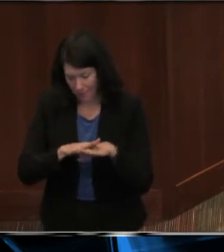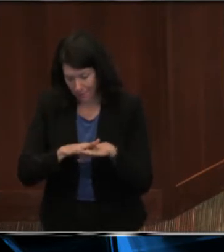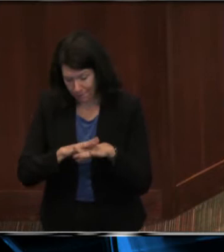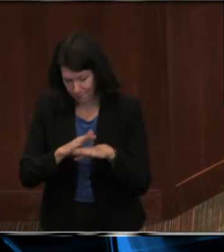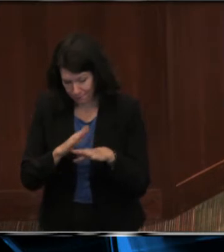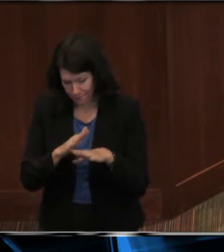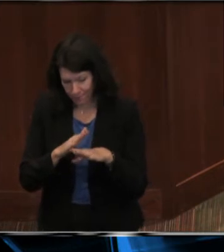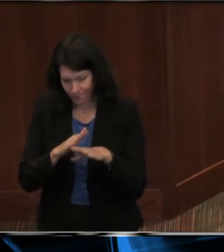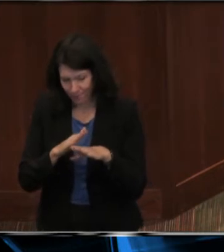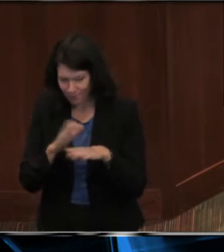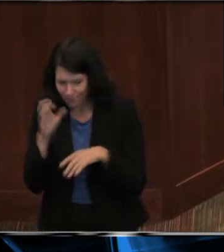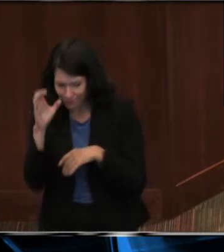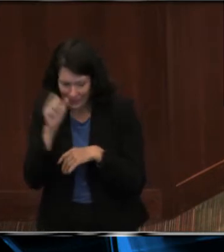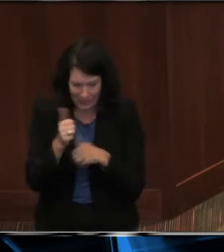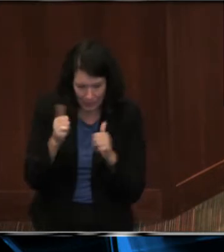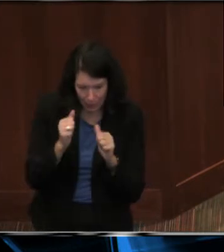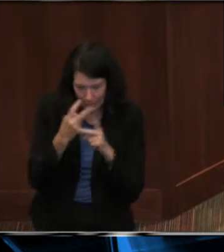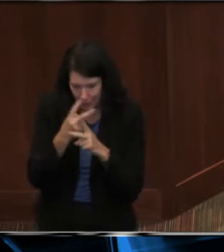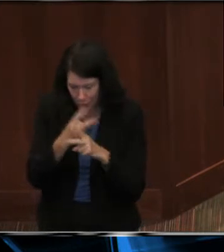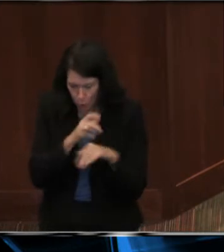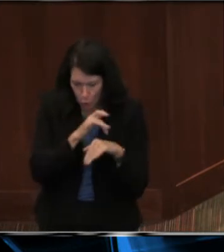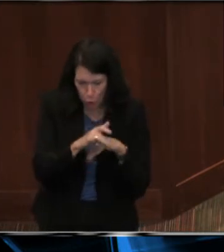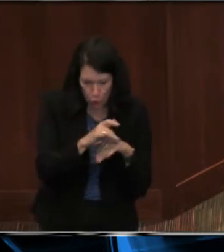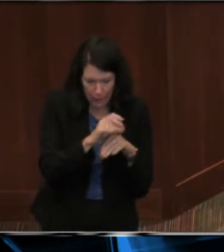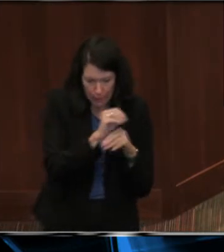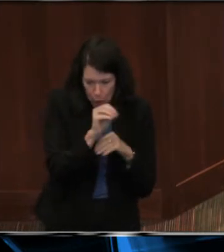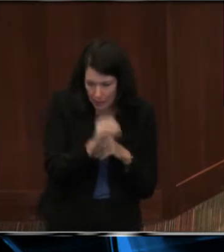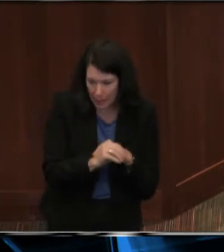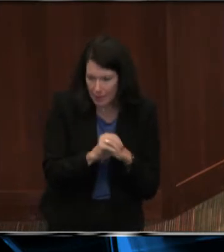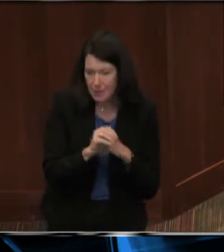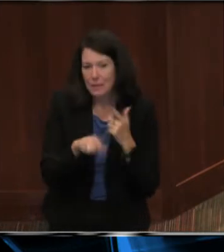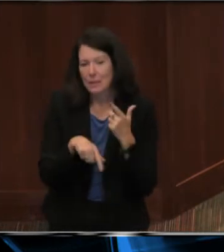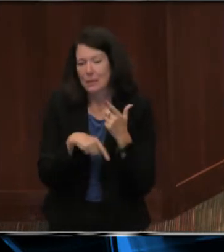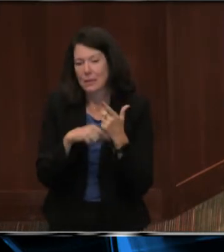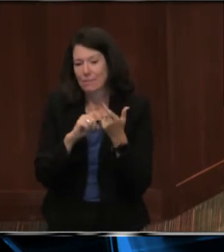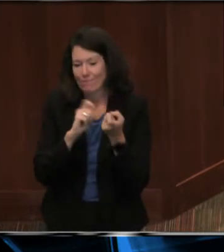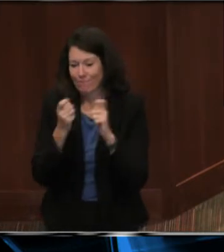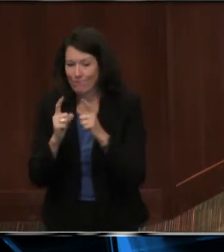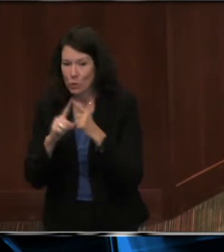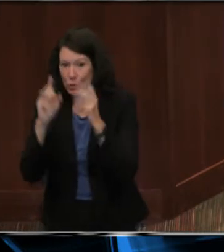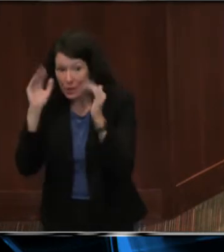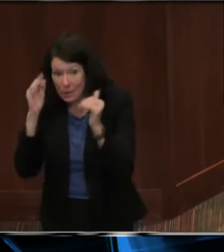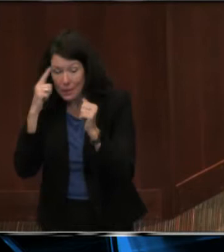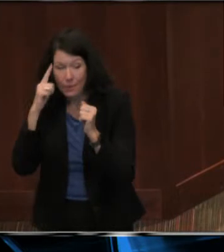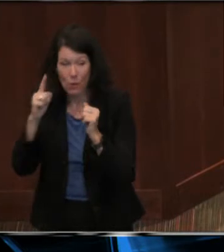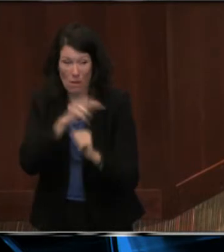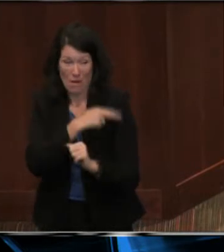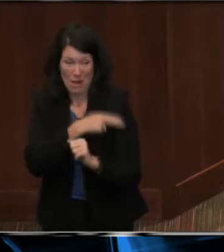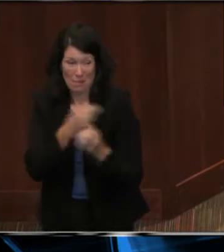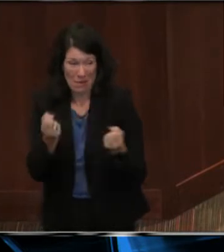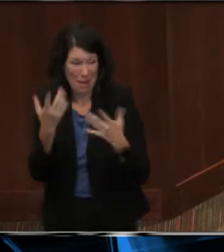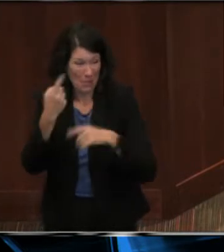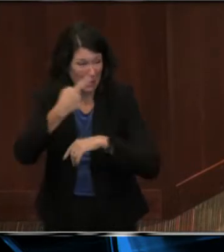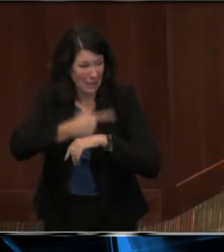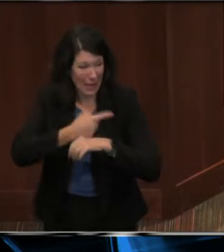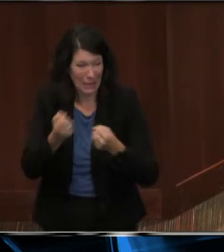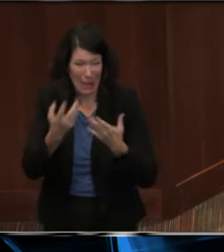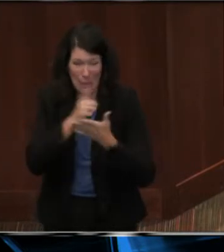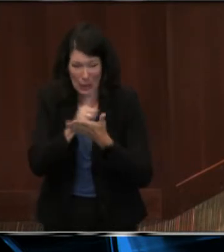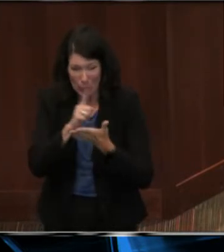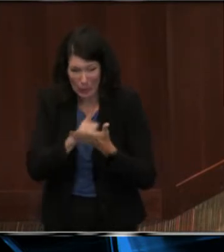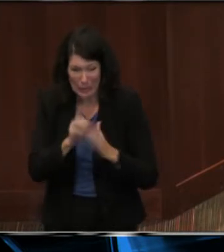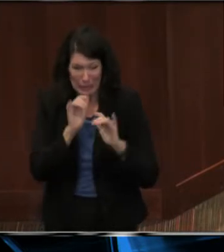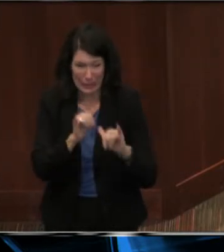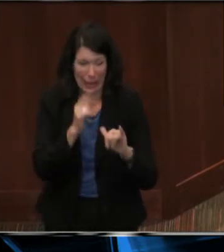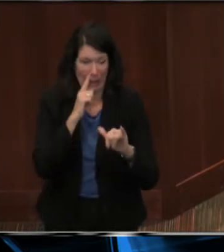is anticipating from those early numbers what the expectation of hospitalization hospitalizations will be,